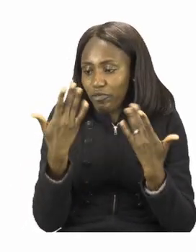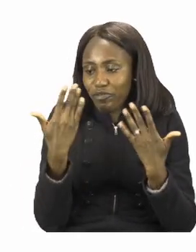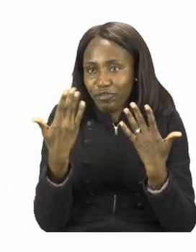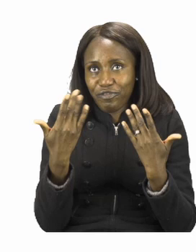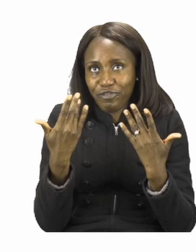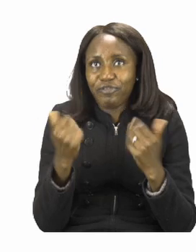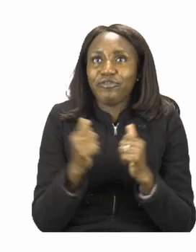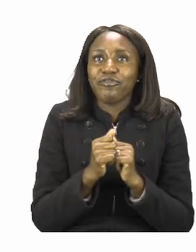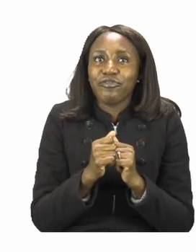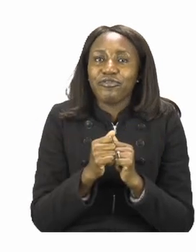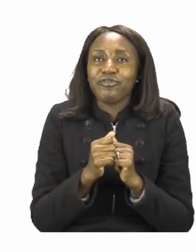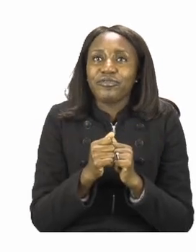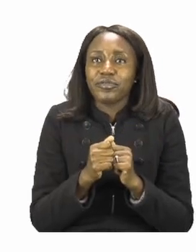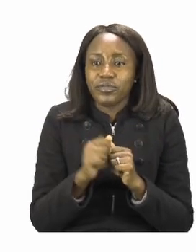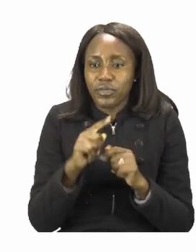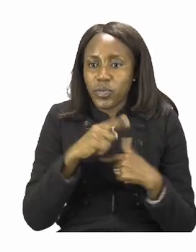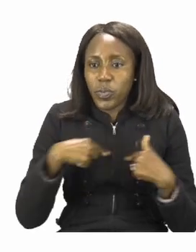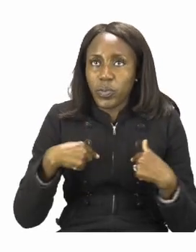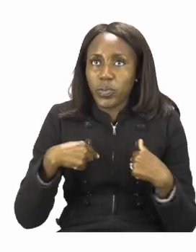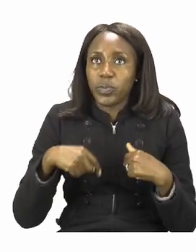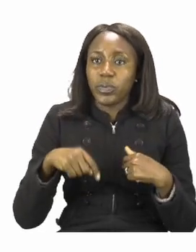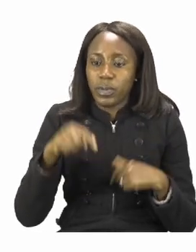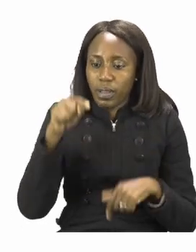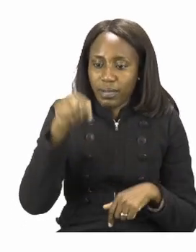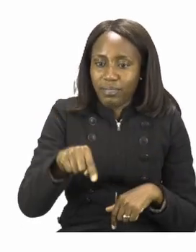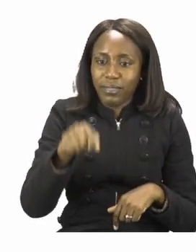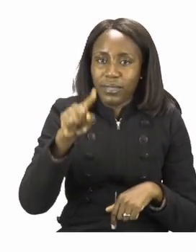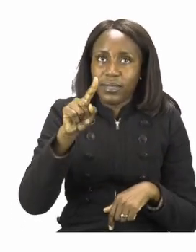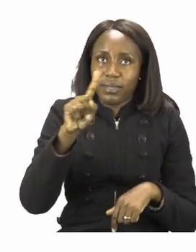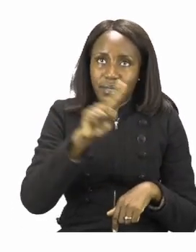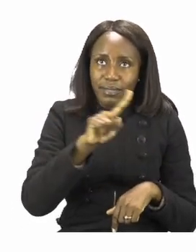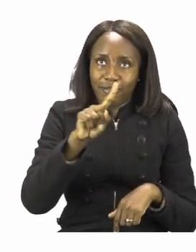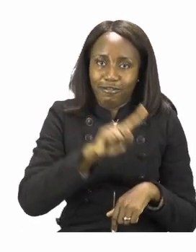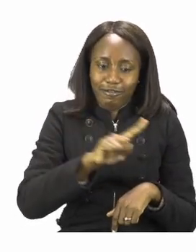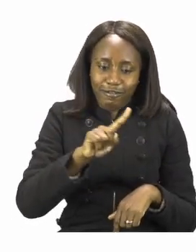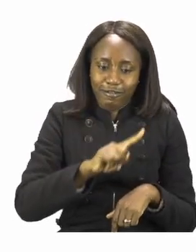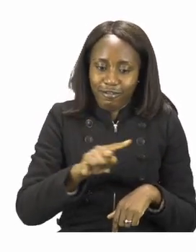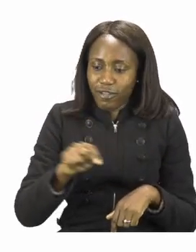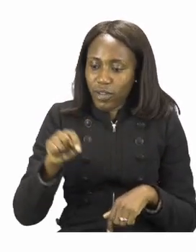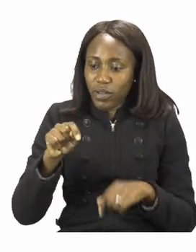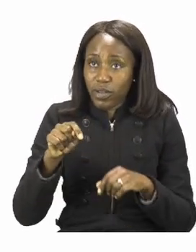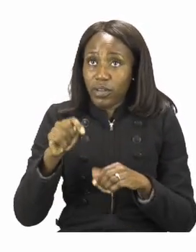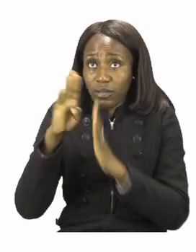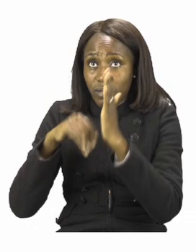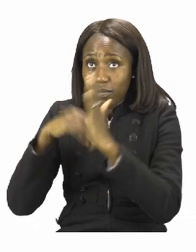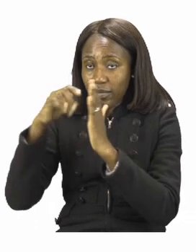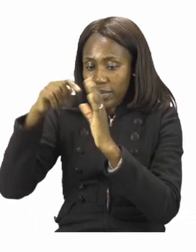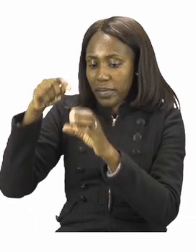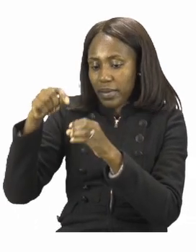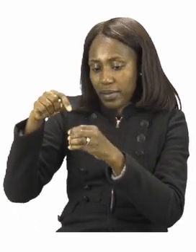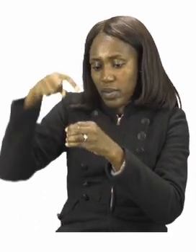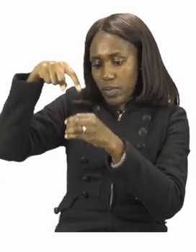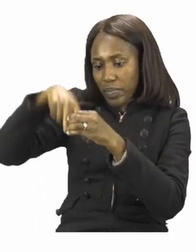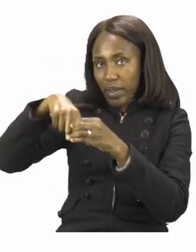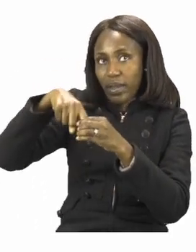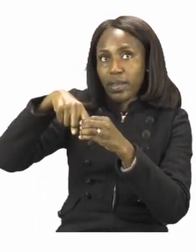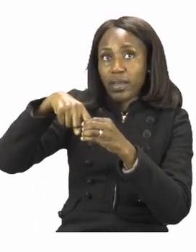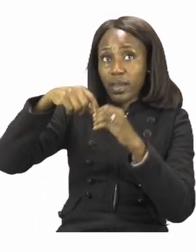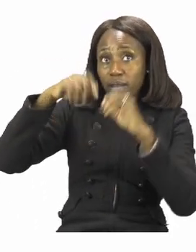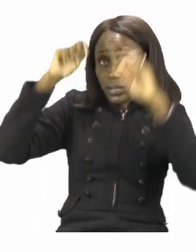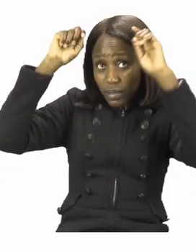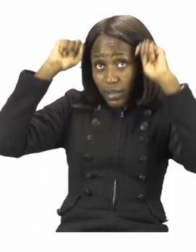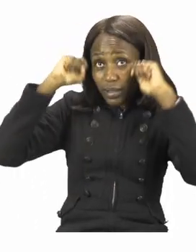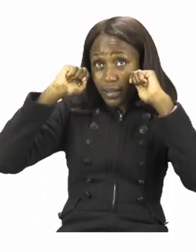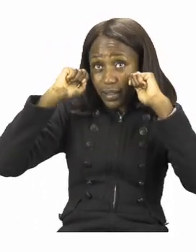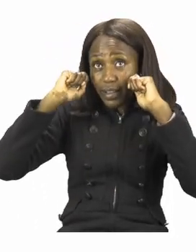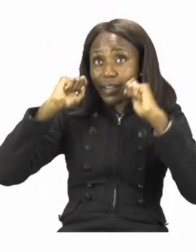be our job to dip fingers in paint and create our own patterns on the hat. Now, as you can see, the hat